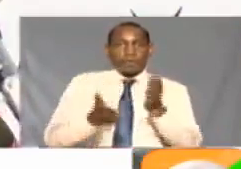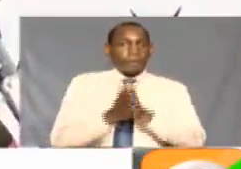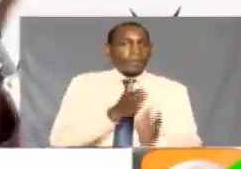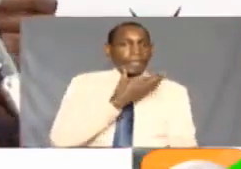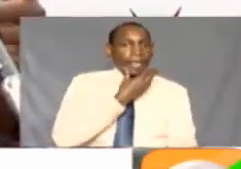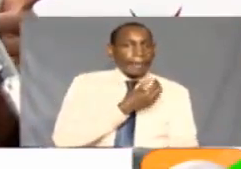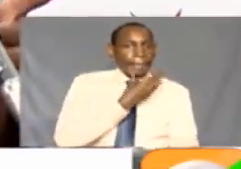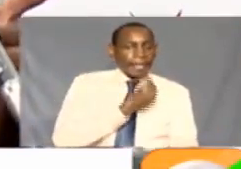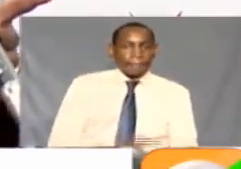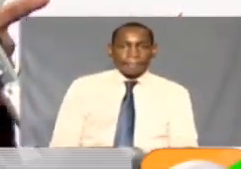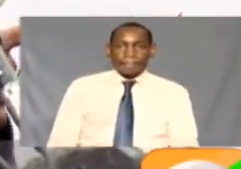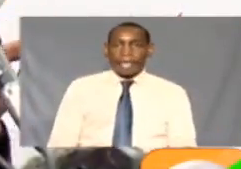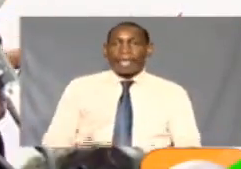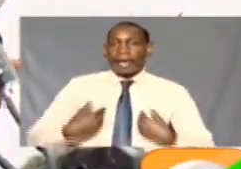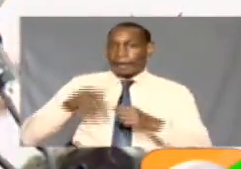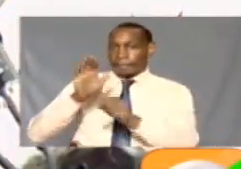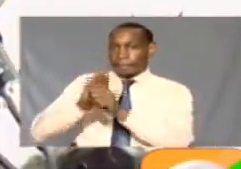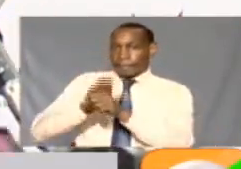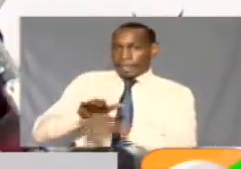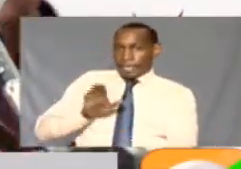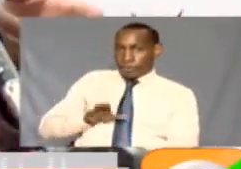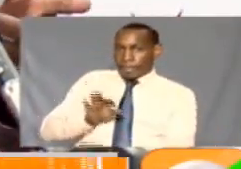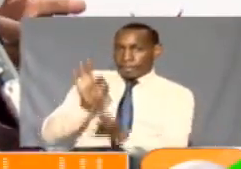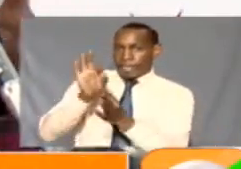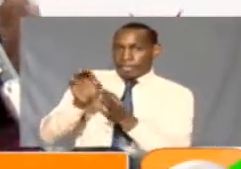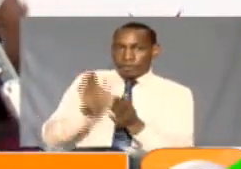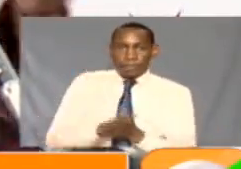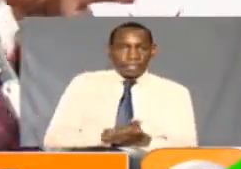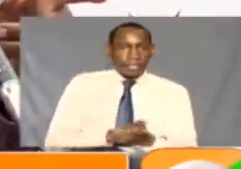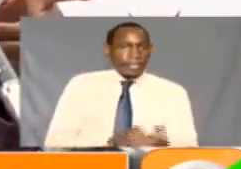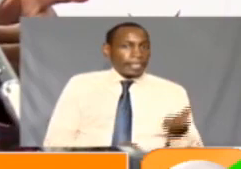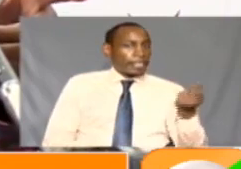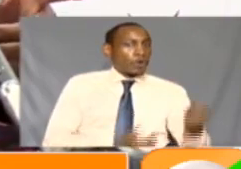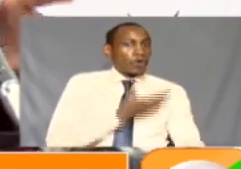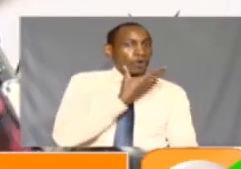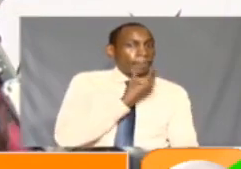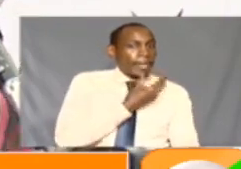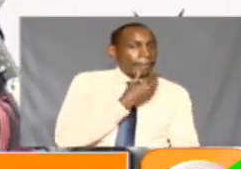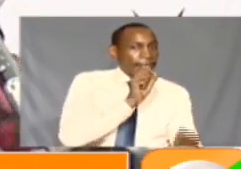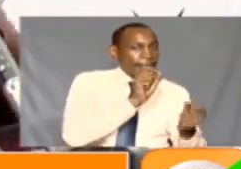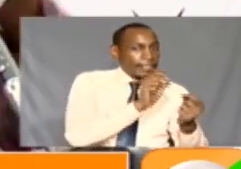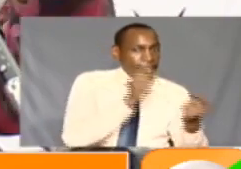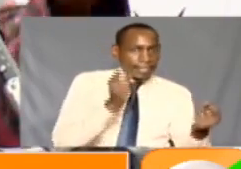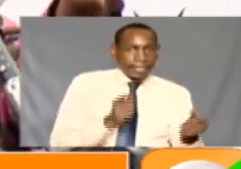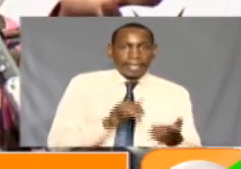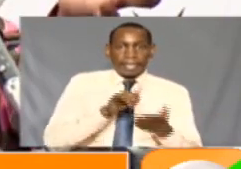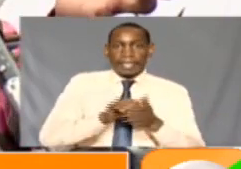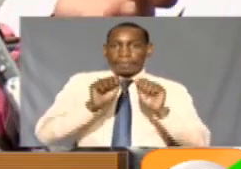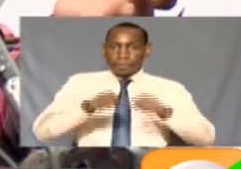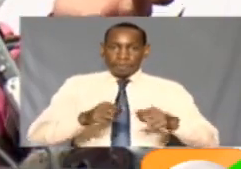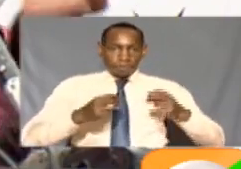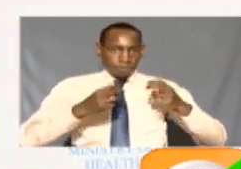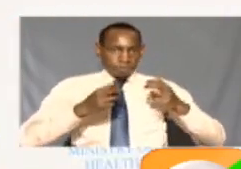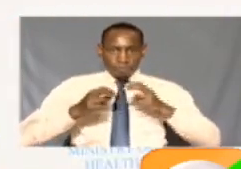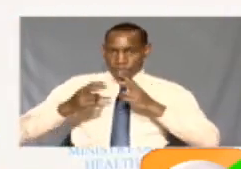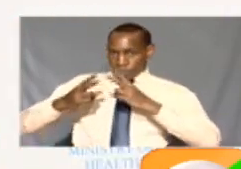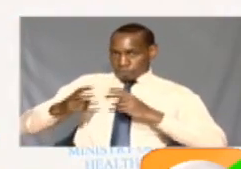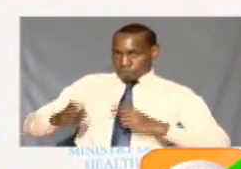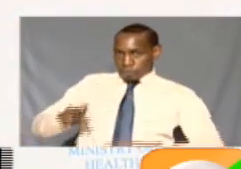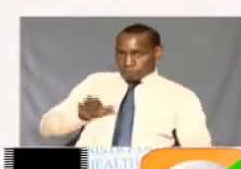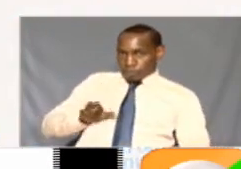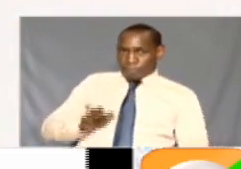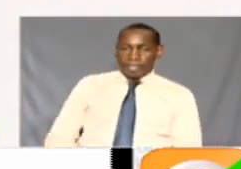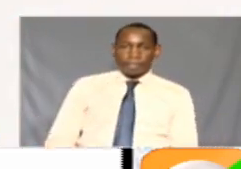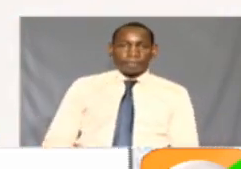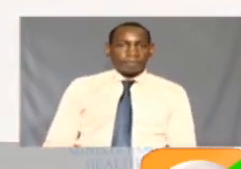counterparts. You have a higher number of women being tested and a lower number of men being tested. So you're bound to diagnose more women. I think you've